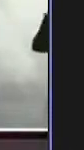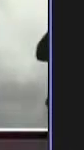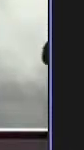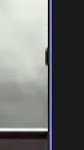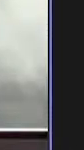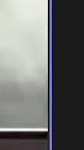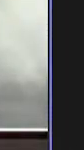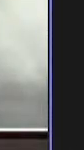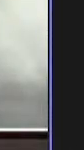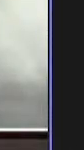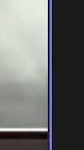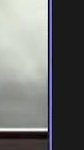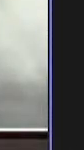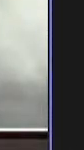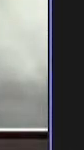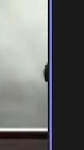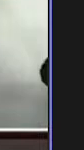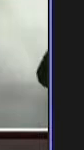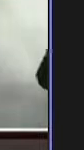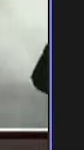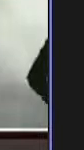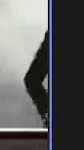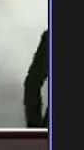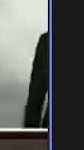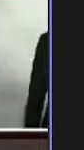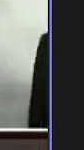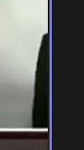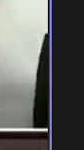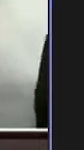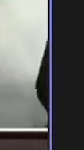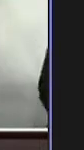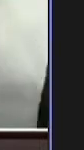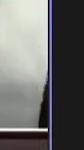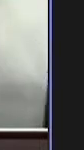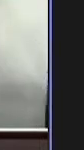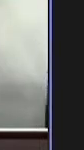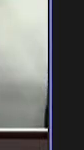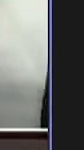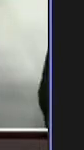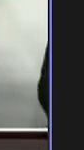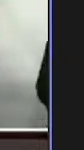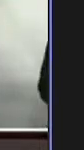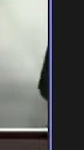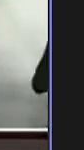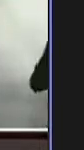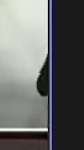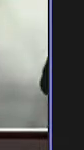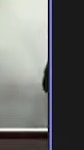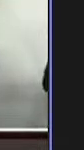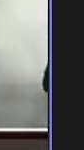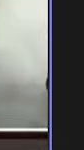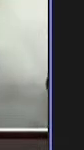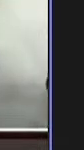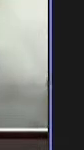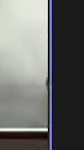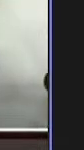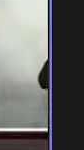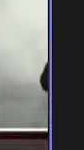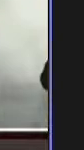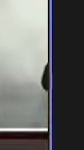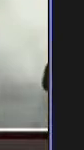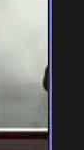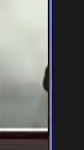Speaker. Yes, I think there's a point of order that it might be misleading this house by saying there's